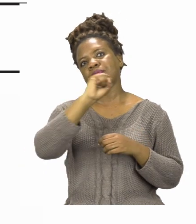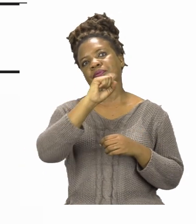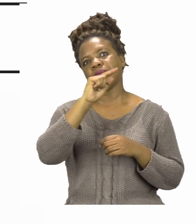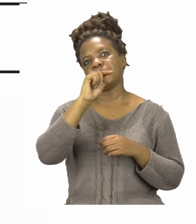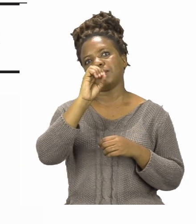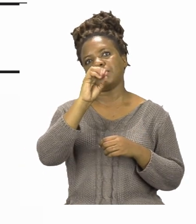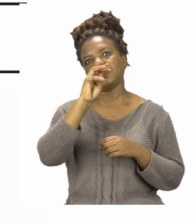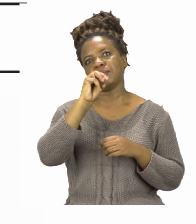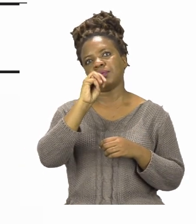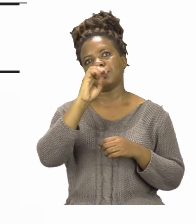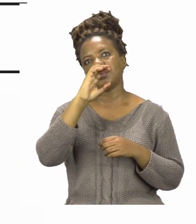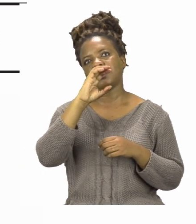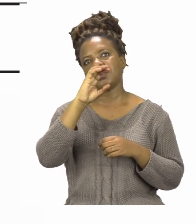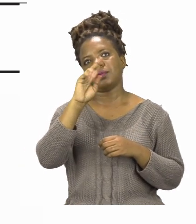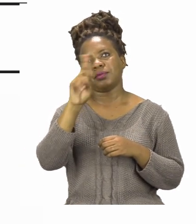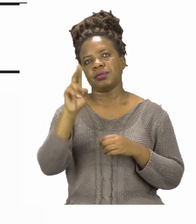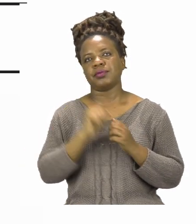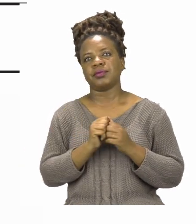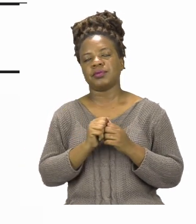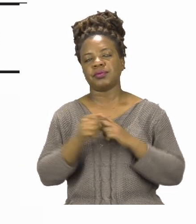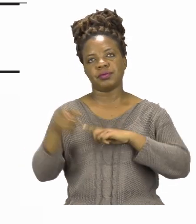function, heart,